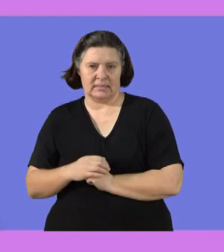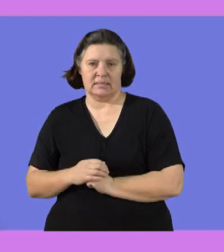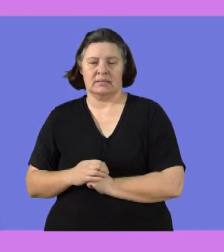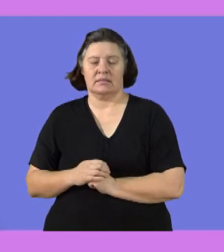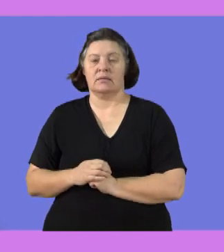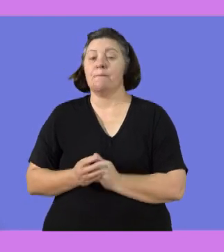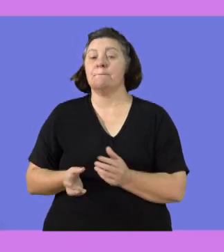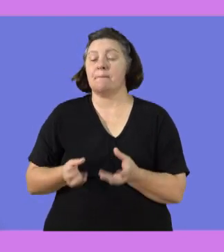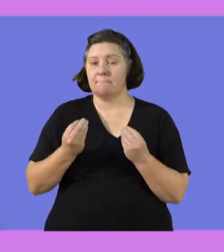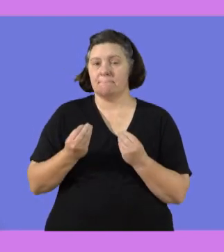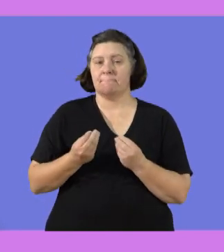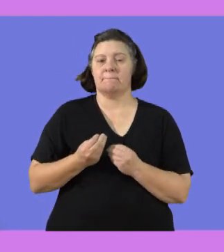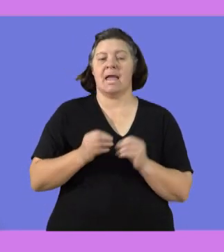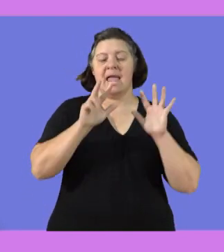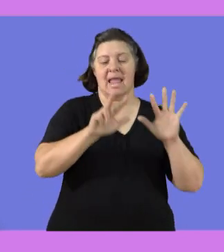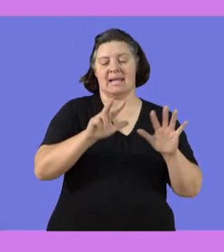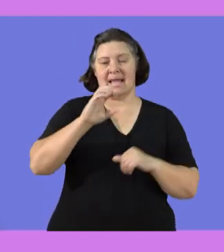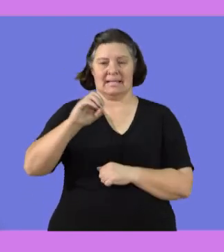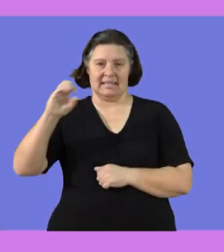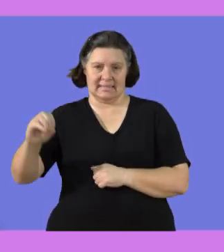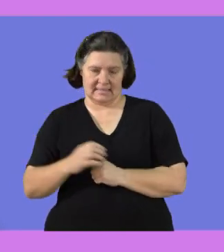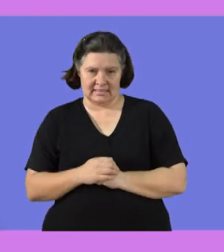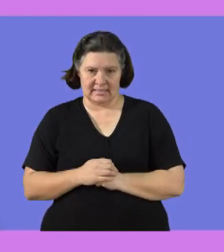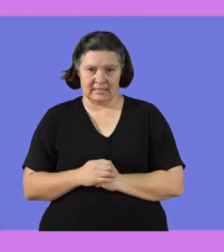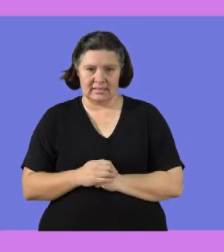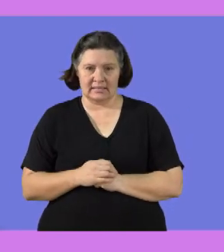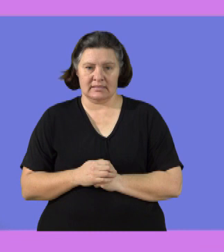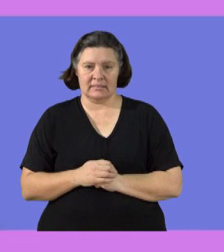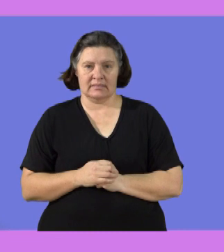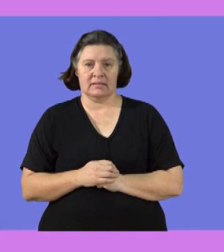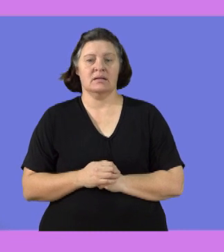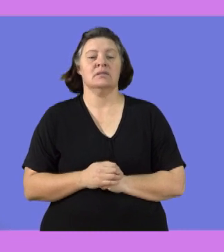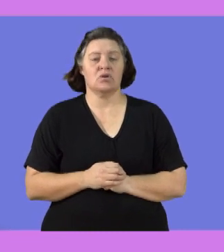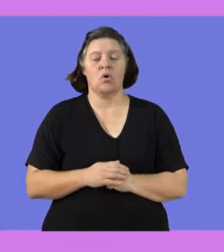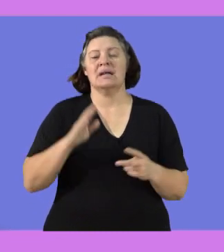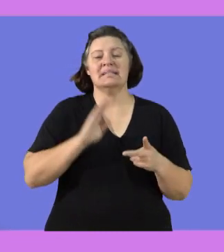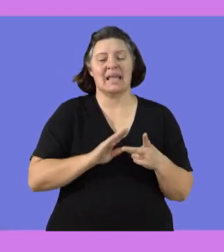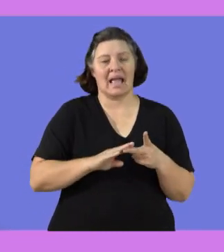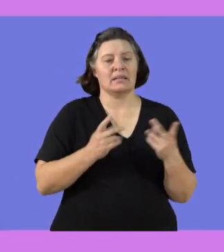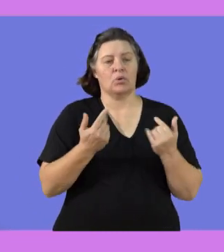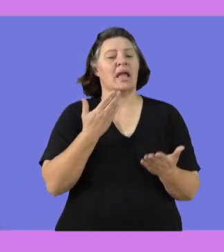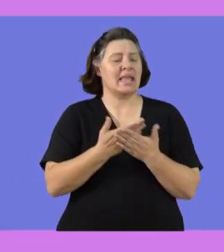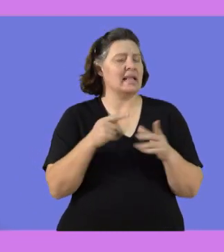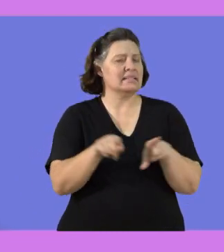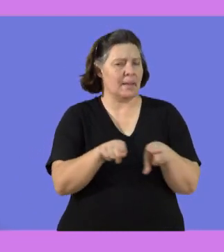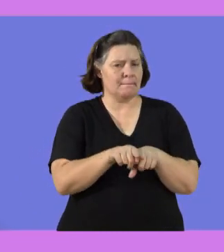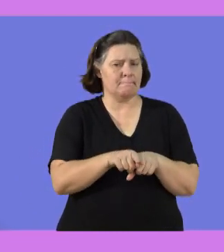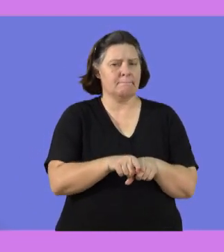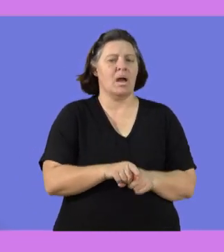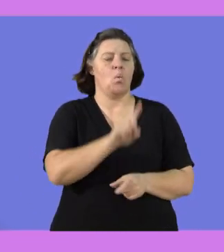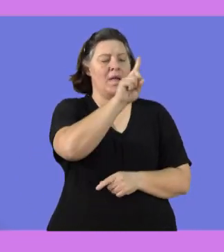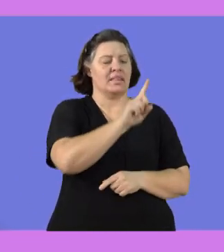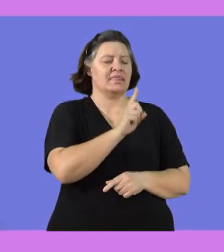1,200, which is 800. So the other way of getting the second amount can be to